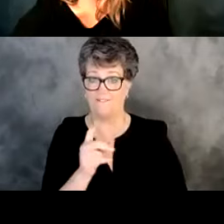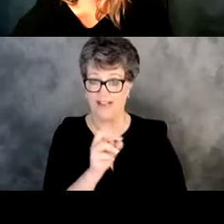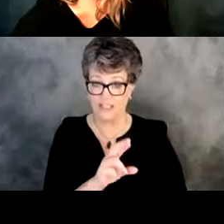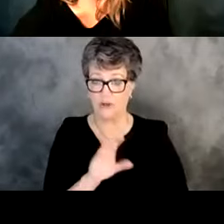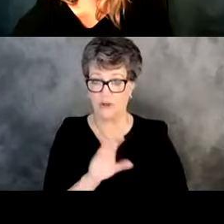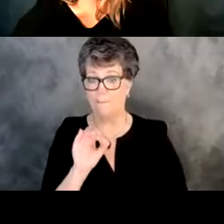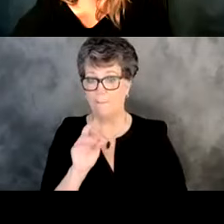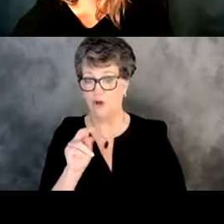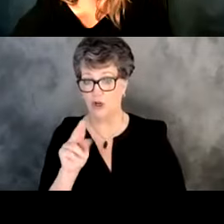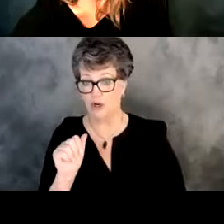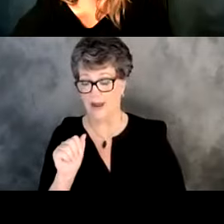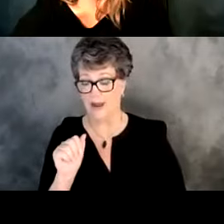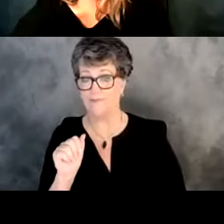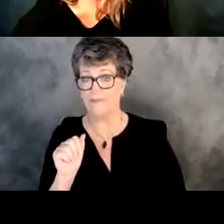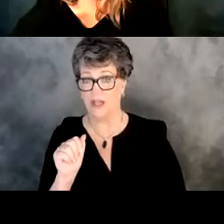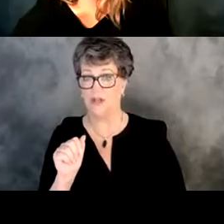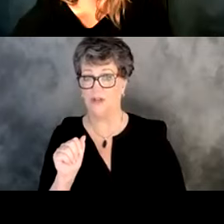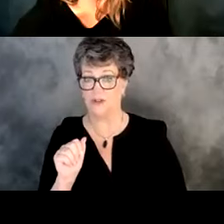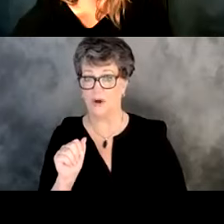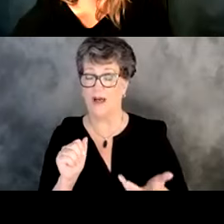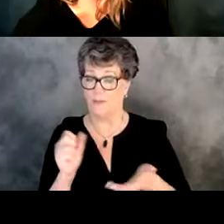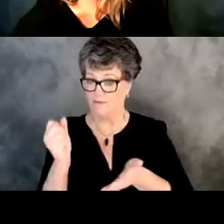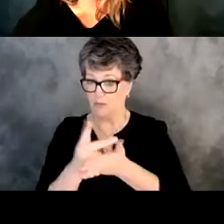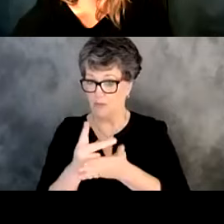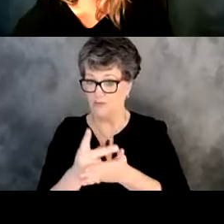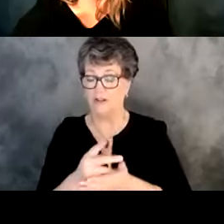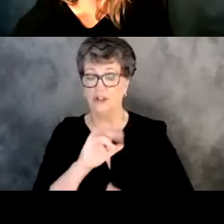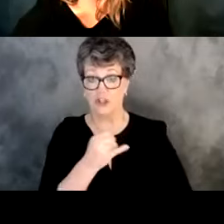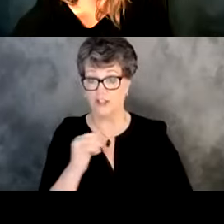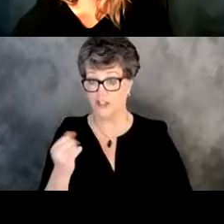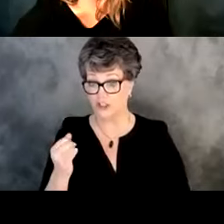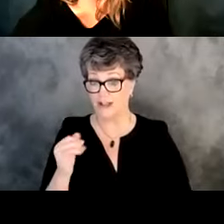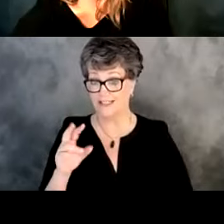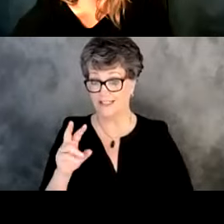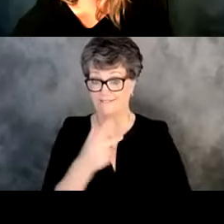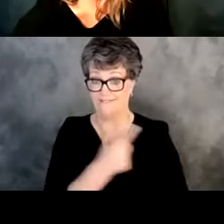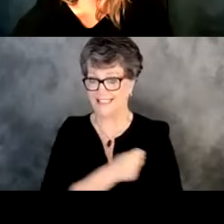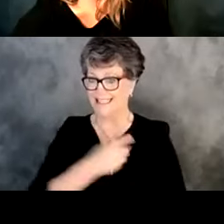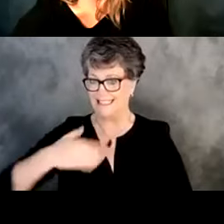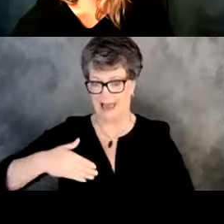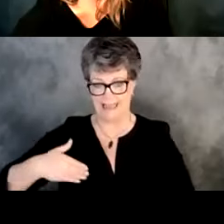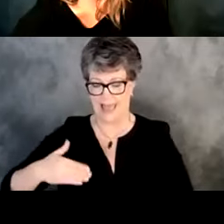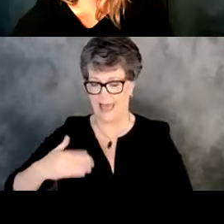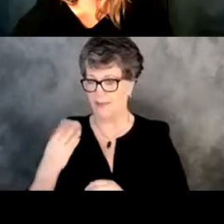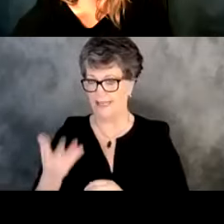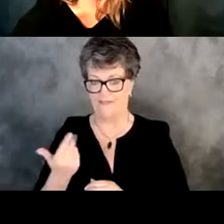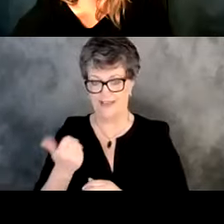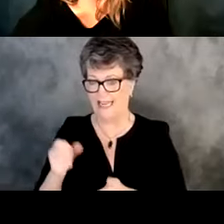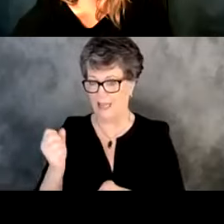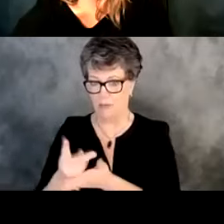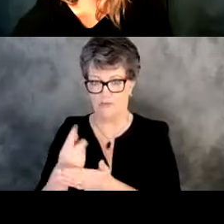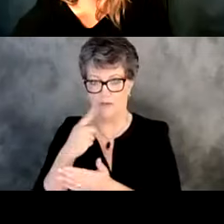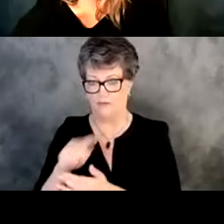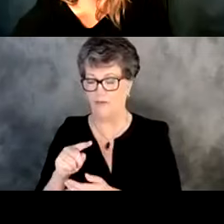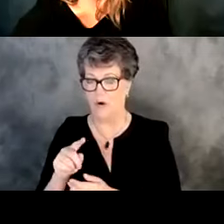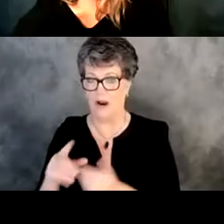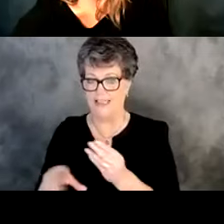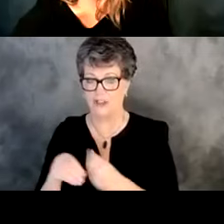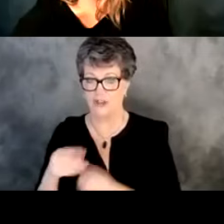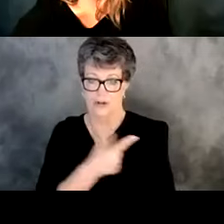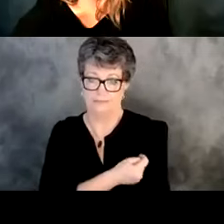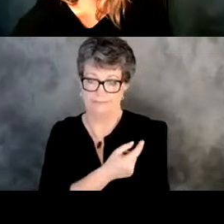So the mRNA vaccines have this approval. The Johnson & Johnson vaccine has not been given any approval for additional doses